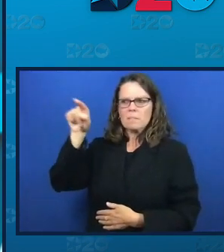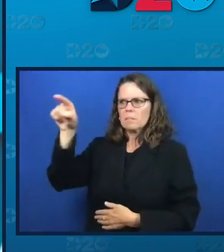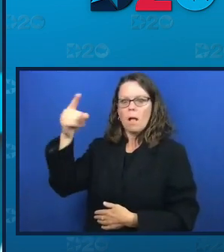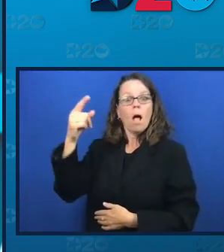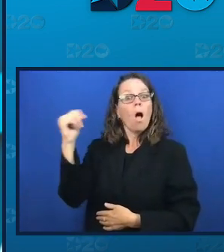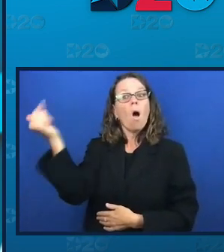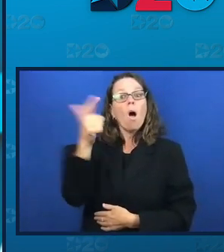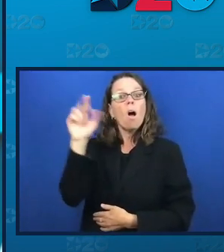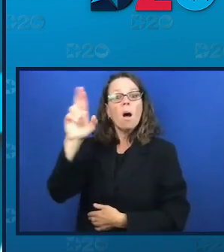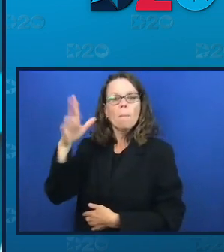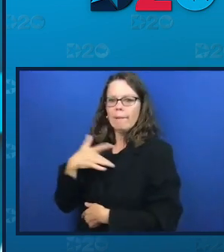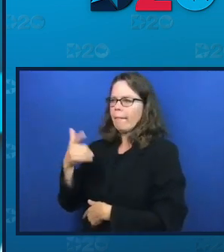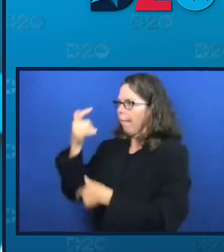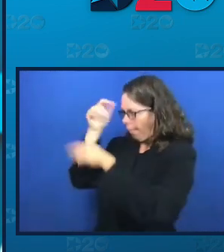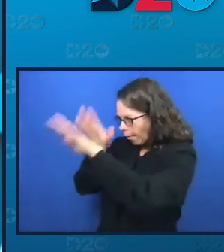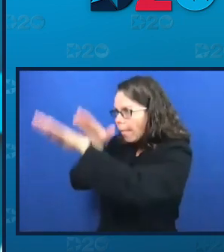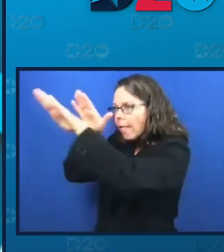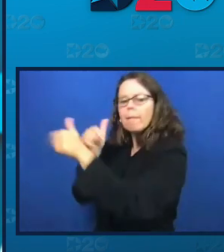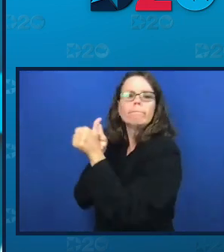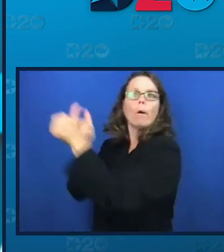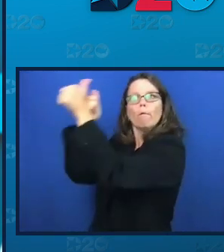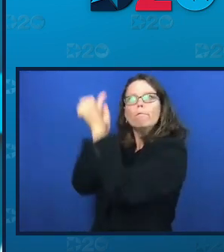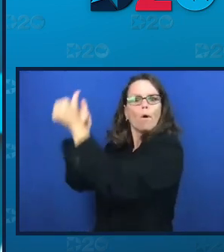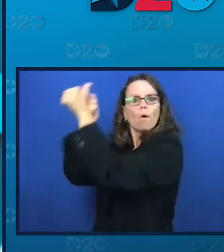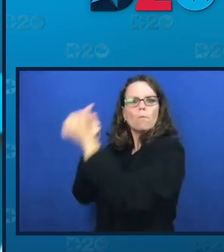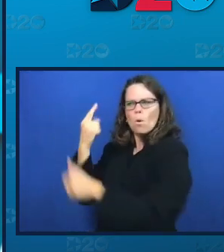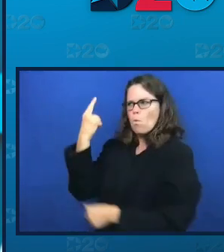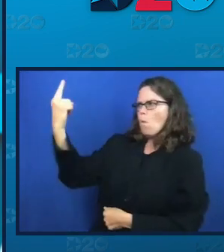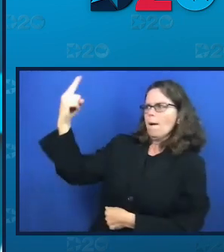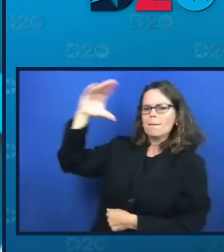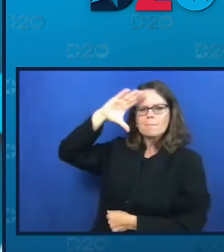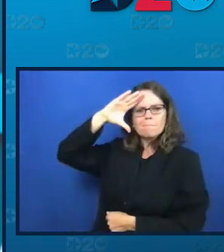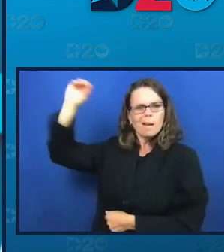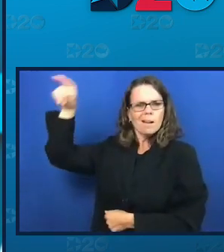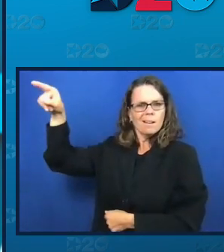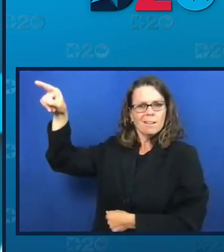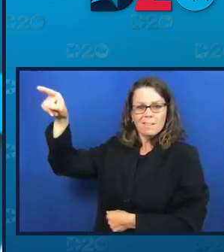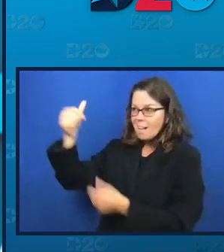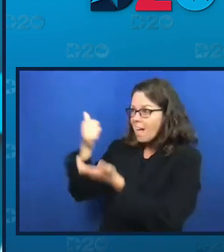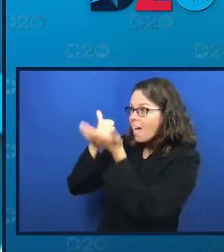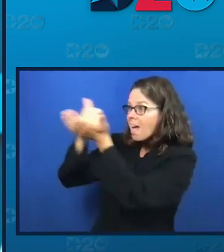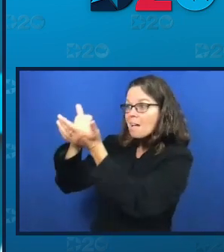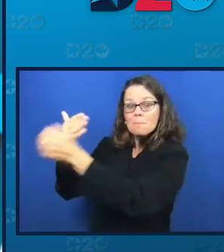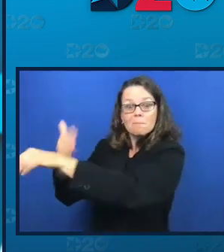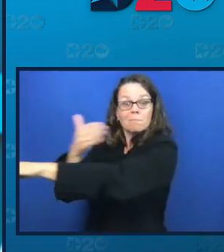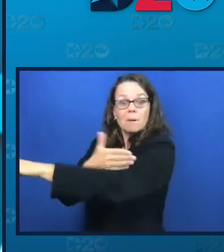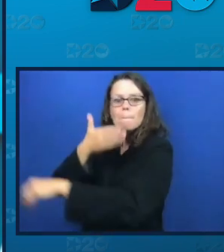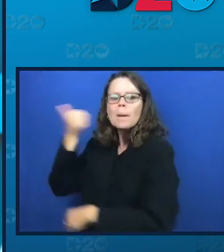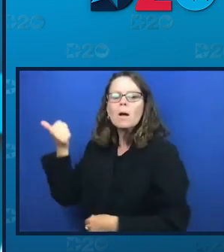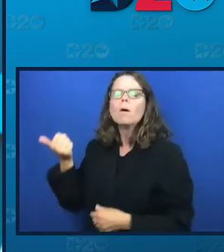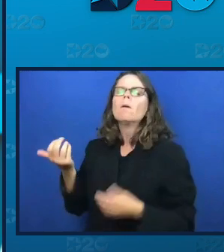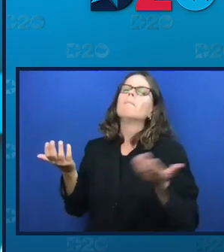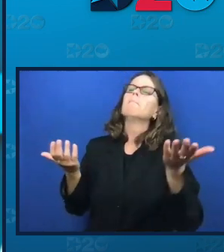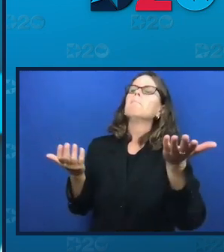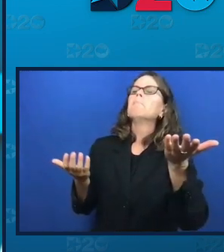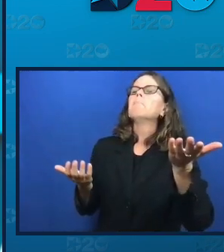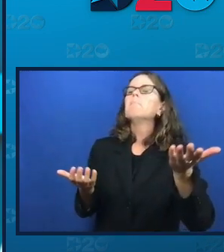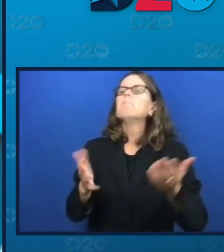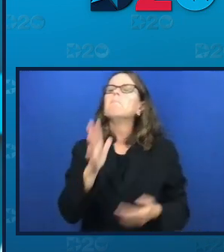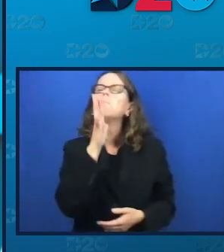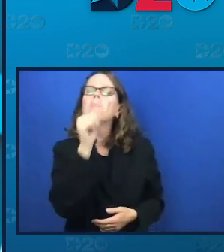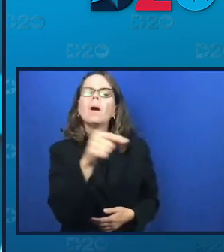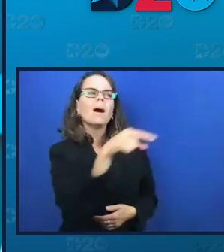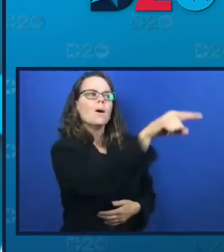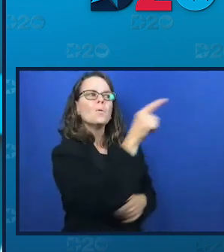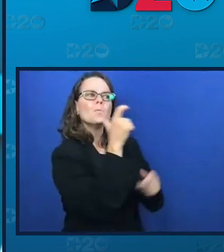Or do we do better when we join together in a movement of shared values, one that amplifies our diverse voices? We've got